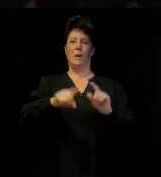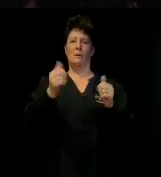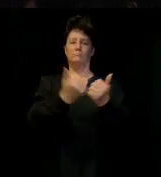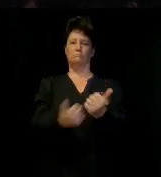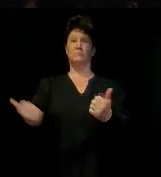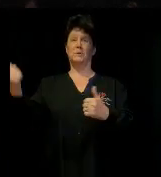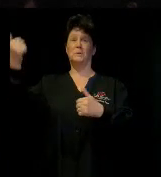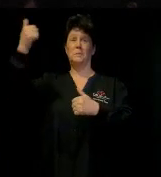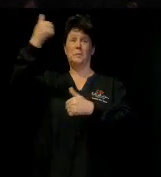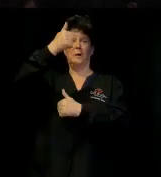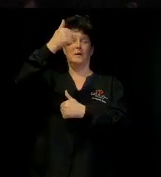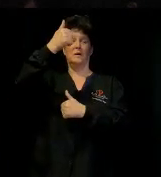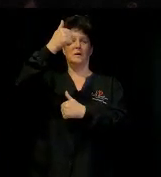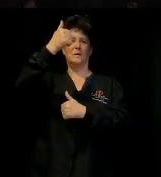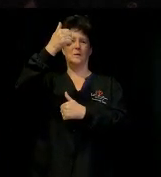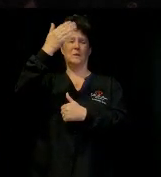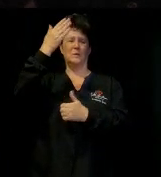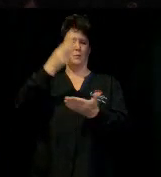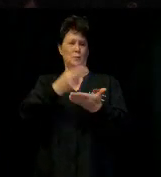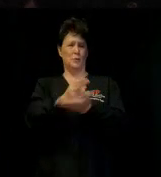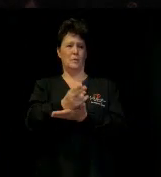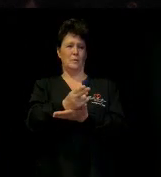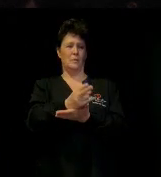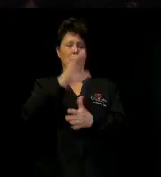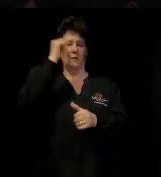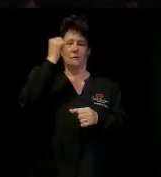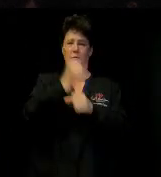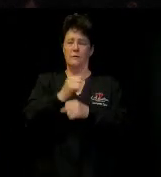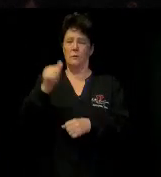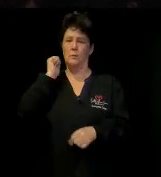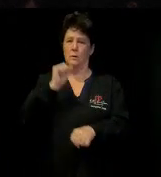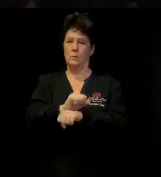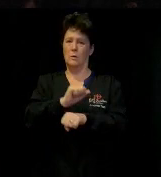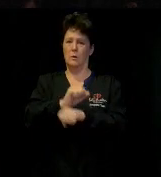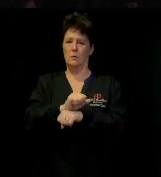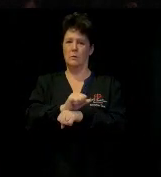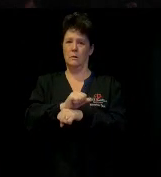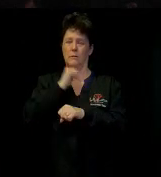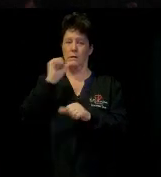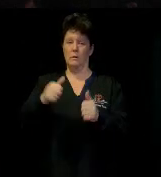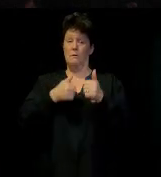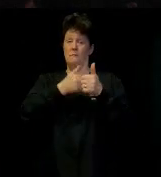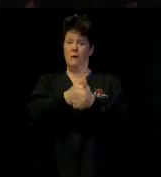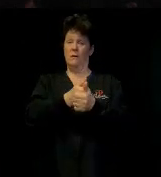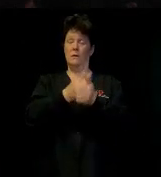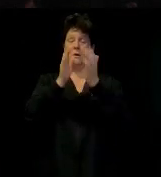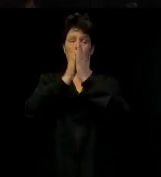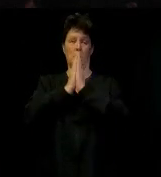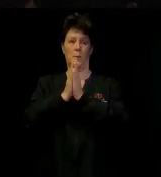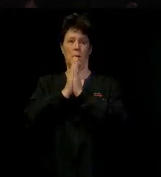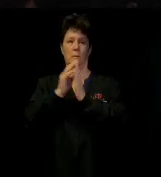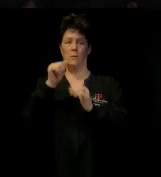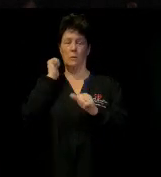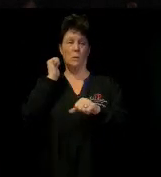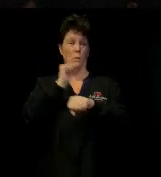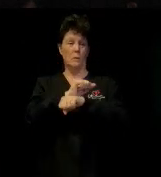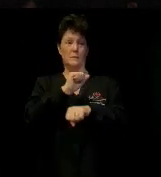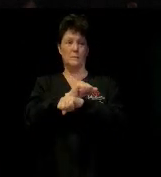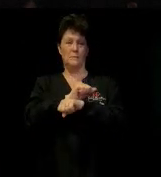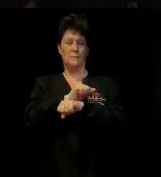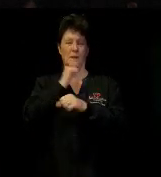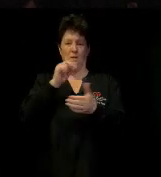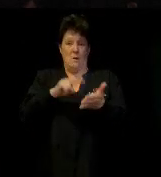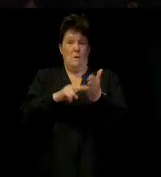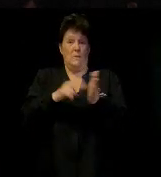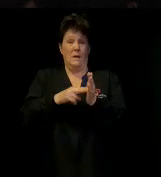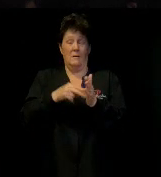we live from. Our faith won't work if we don't live from this realm. Our prayers won't work if we don't live from this realm. I'm not saying God doesn't work with